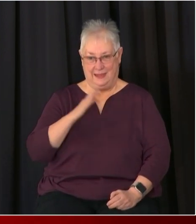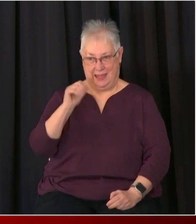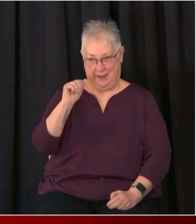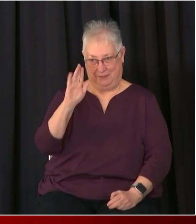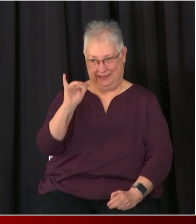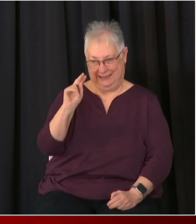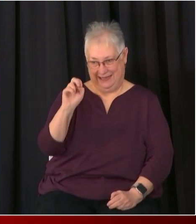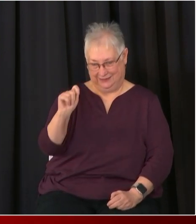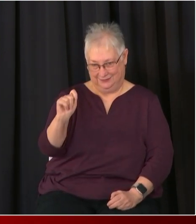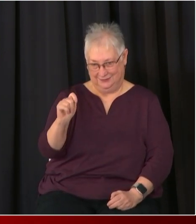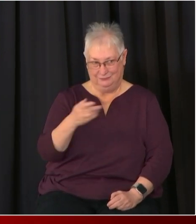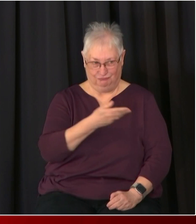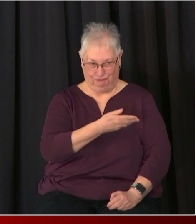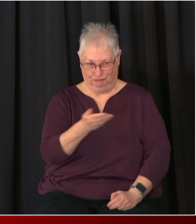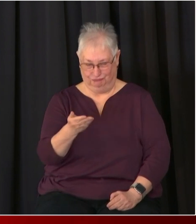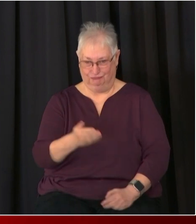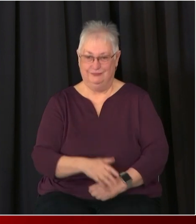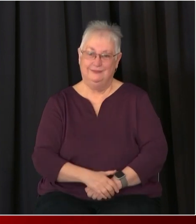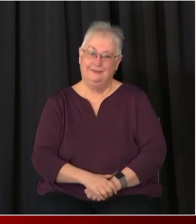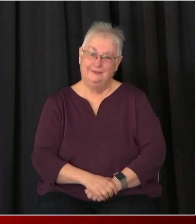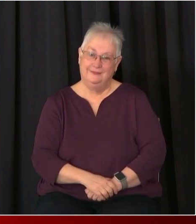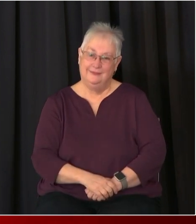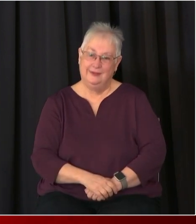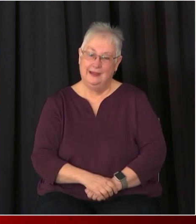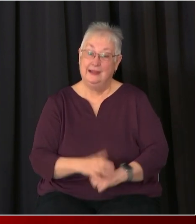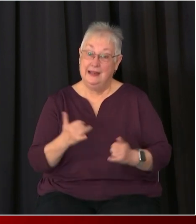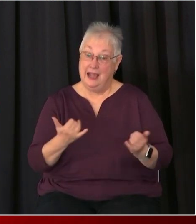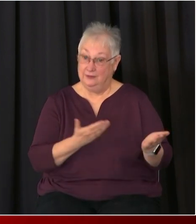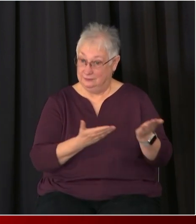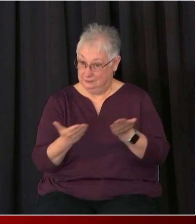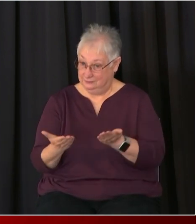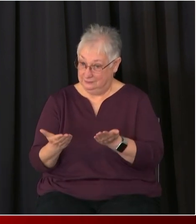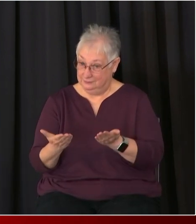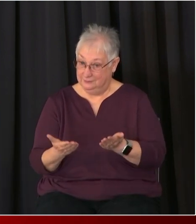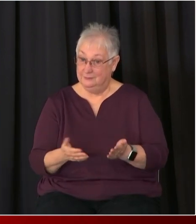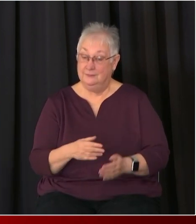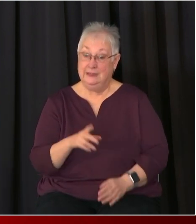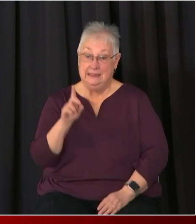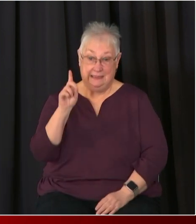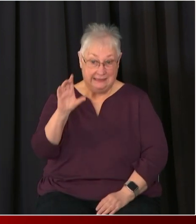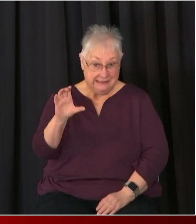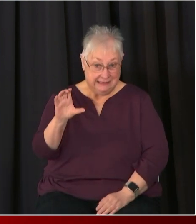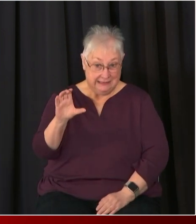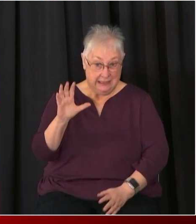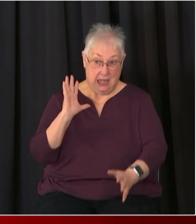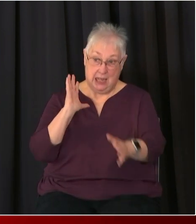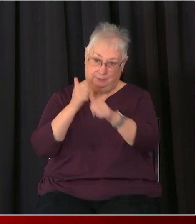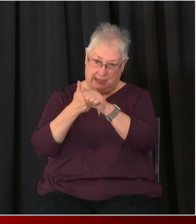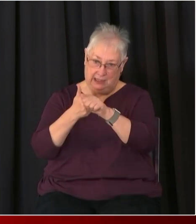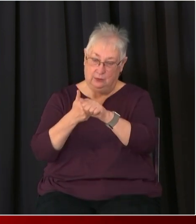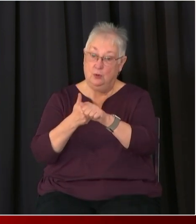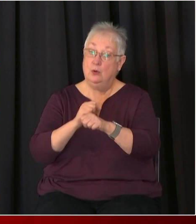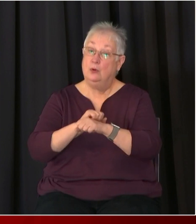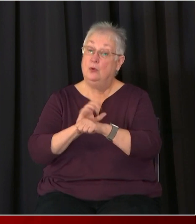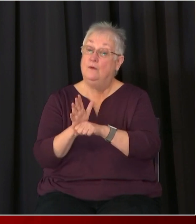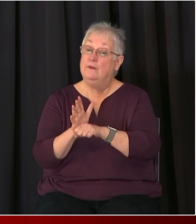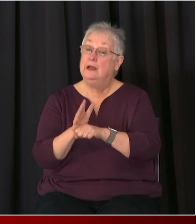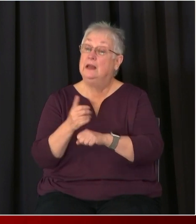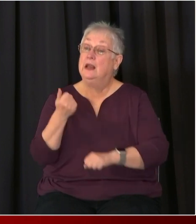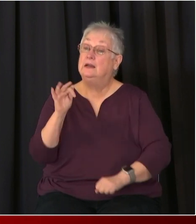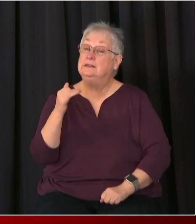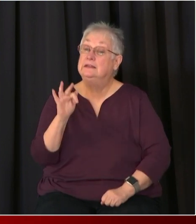to provide the district's update on our response to COVID-19 in our